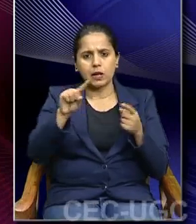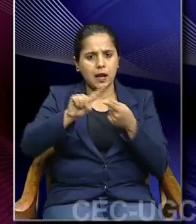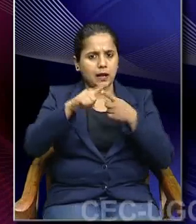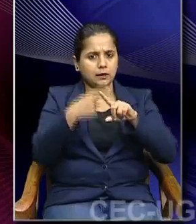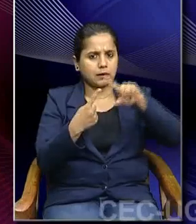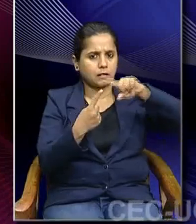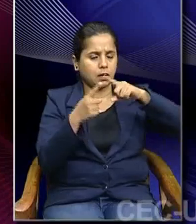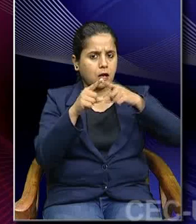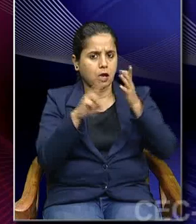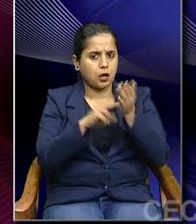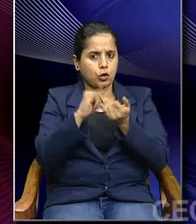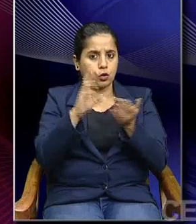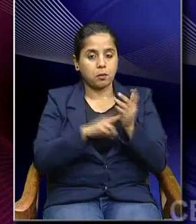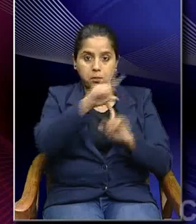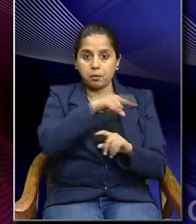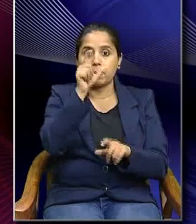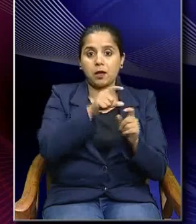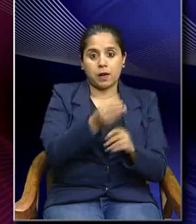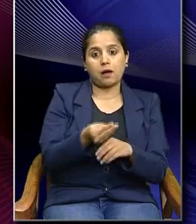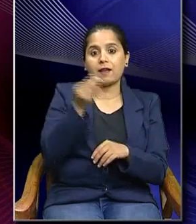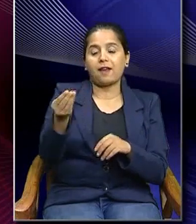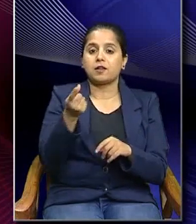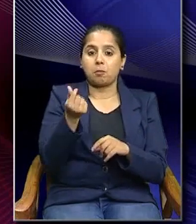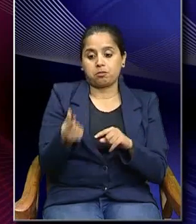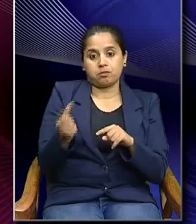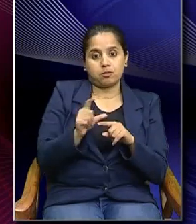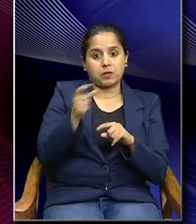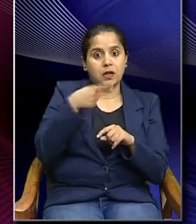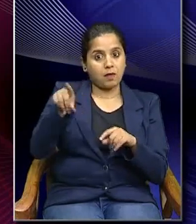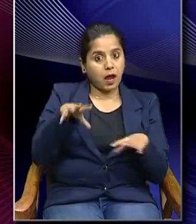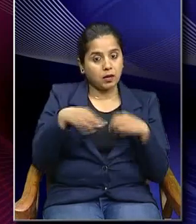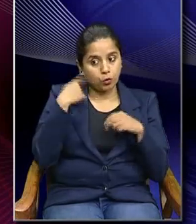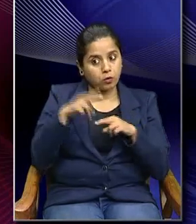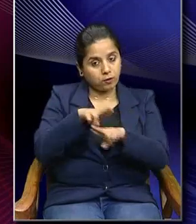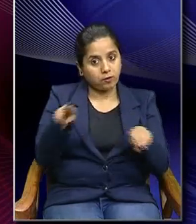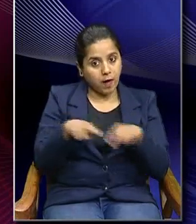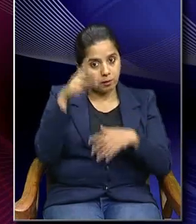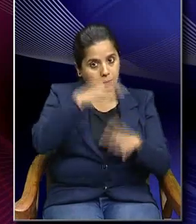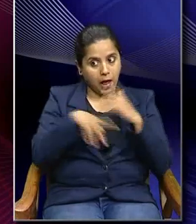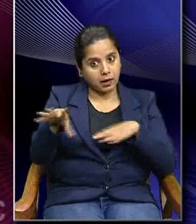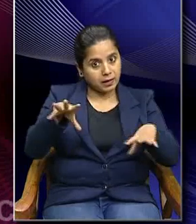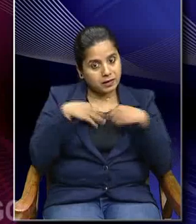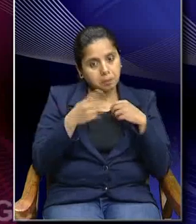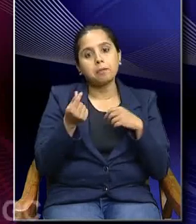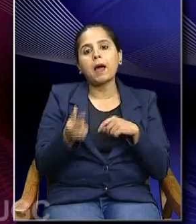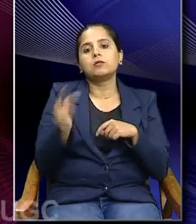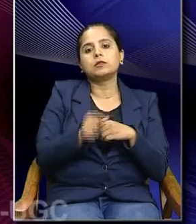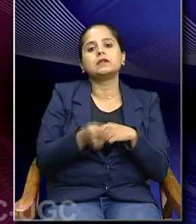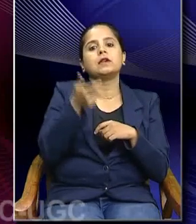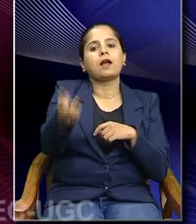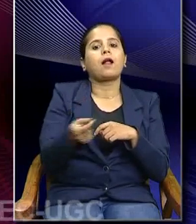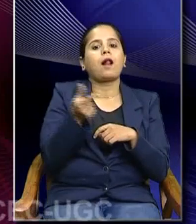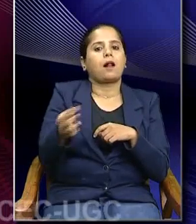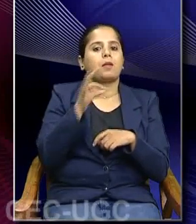approach, incentives were offered to people that accepts family planning methods.